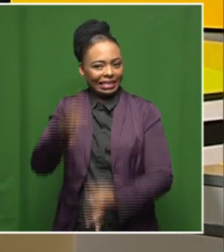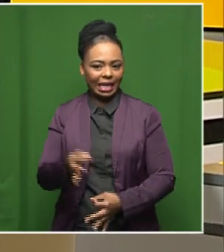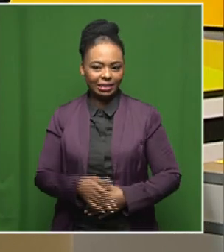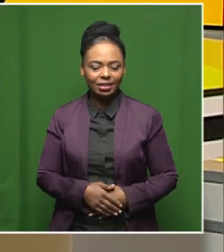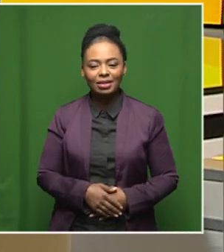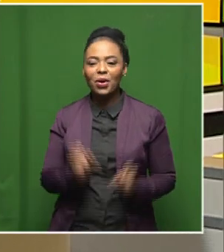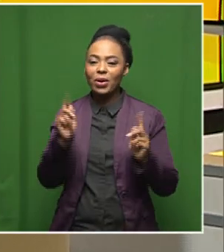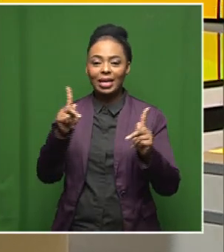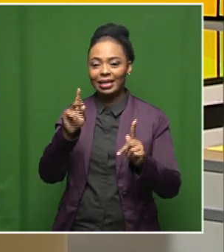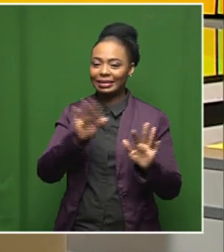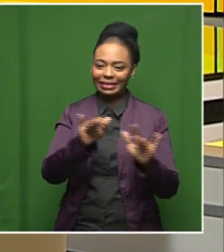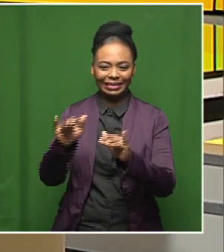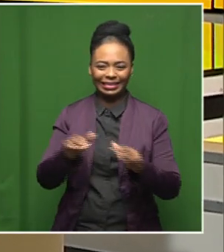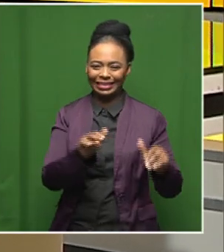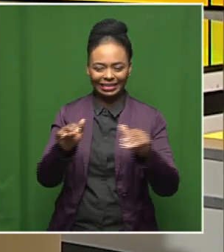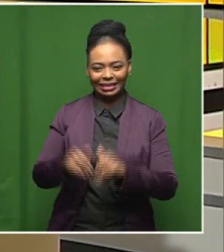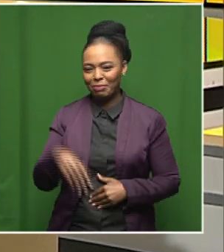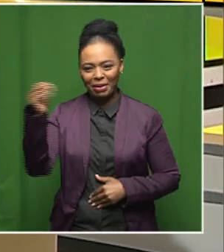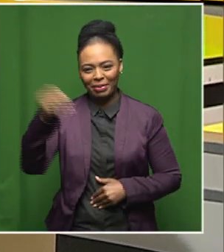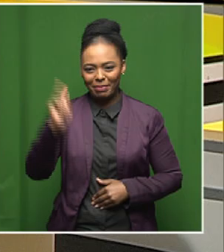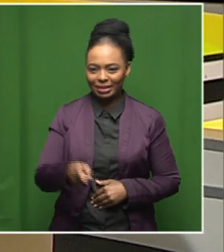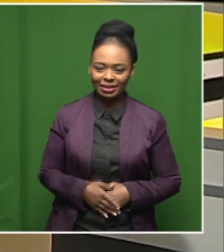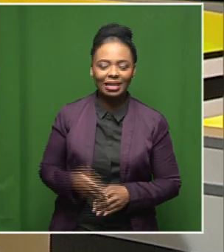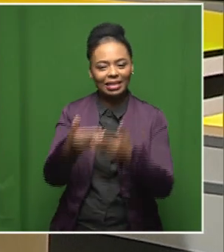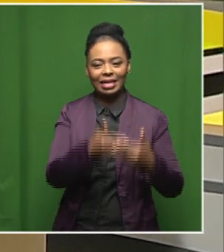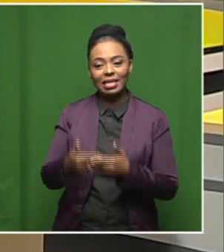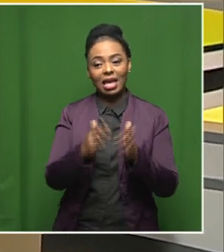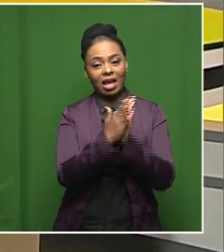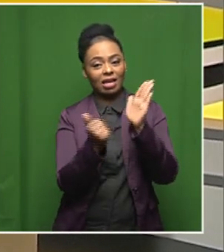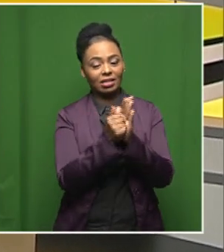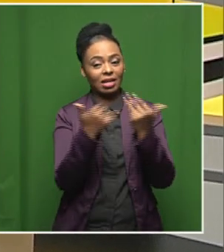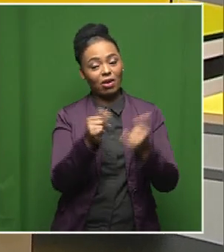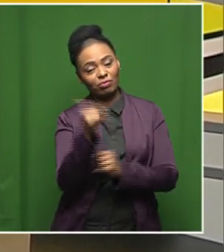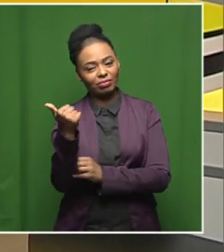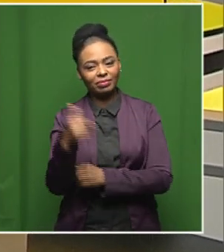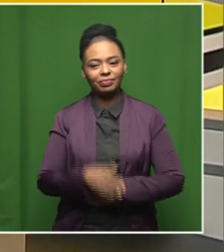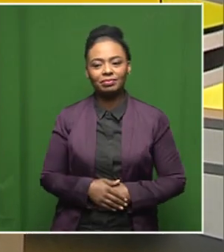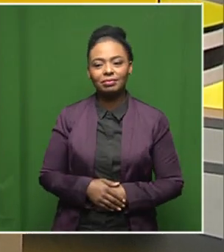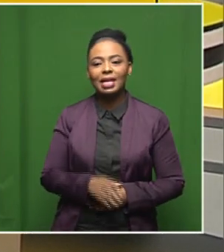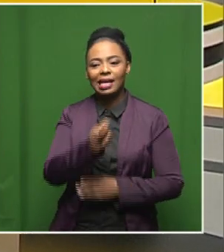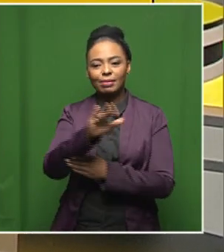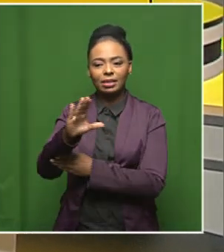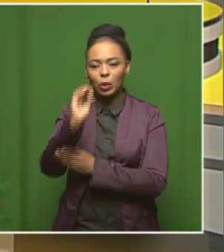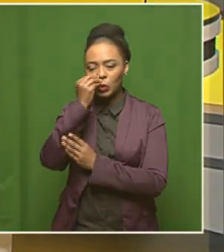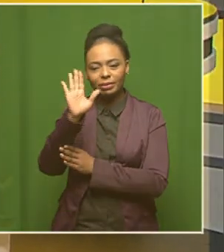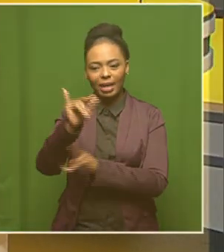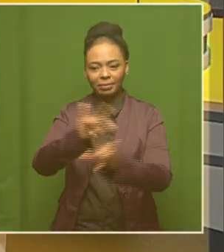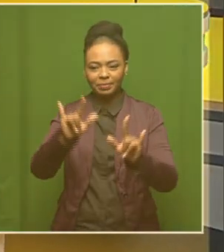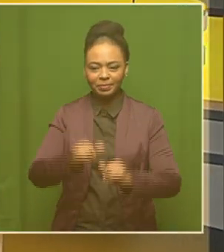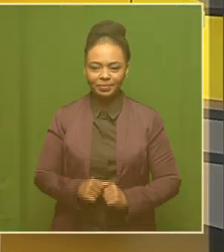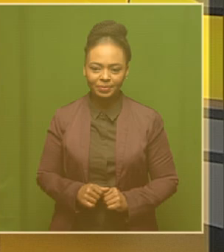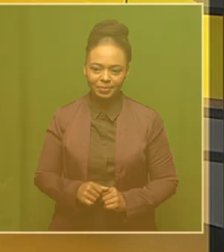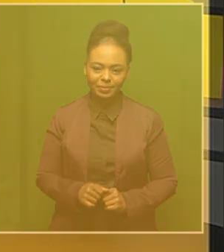go. We got to run away. Indeed. We'll do it again tomorrow. Take care. The agenda up next, though, so do stay with SABC News. Bye, everyone.